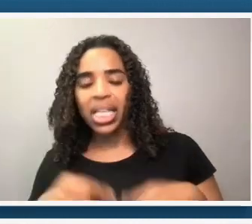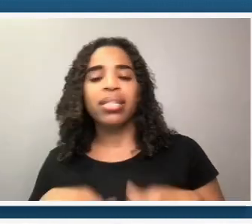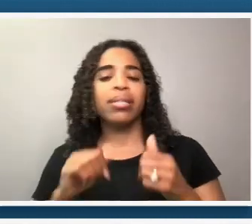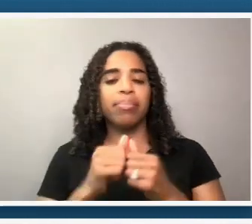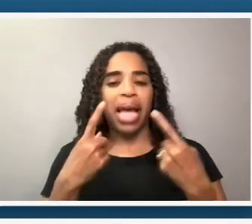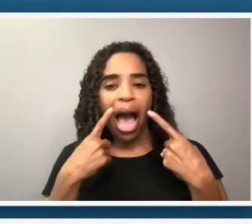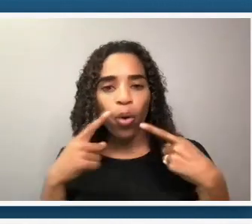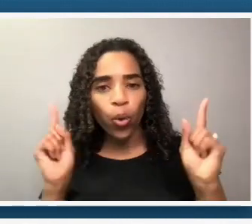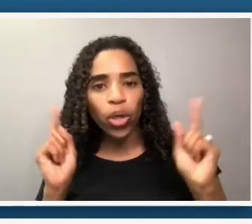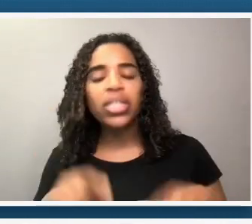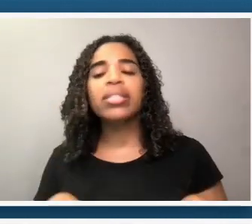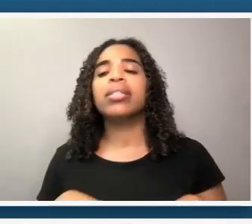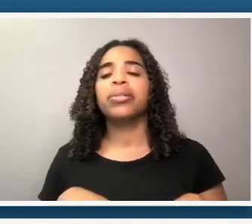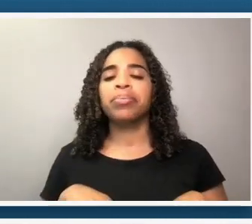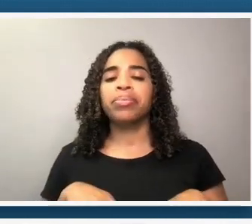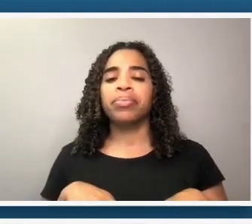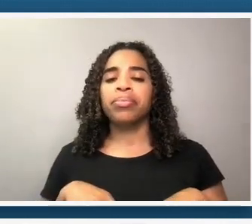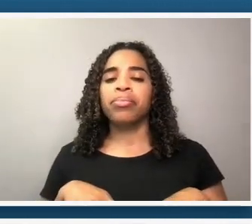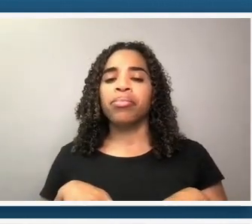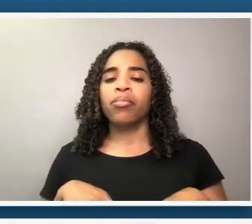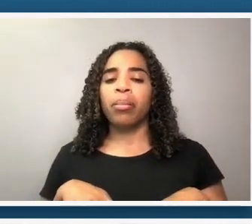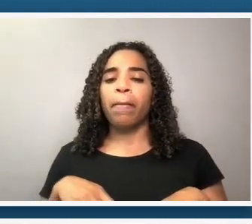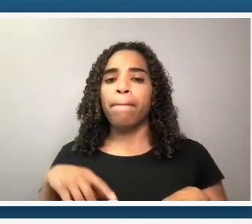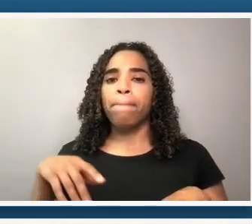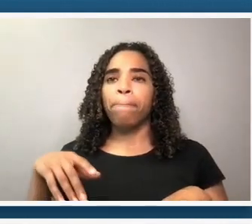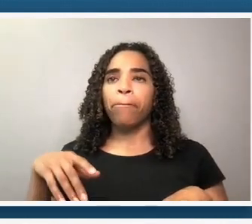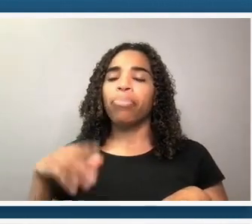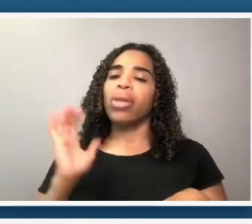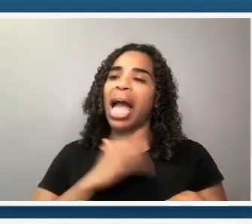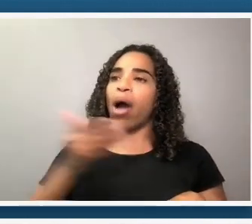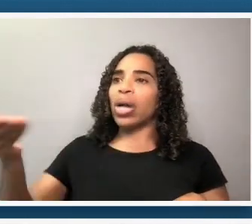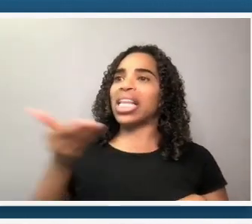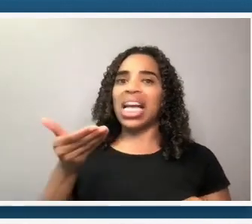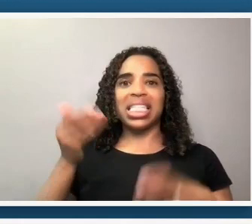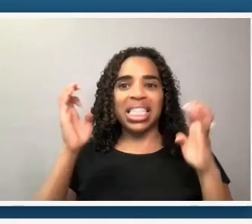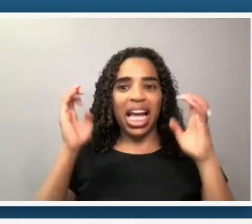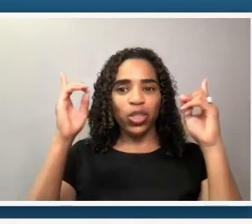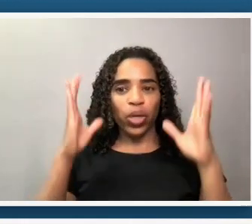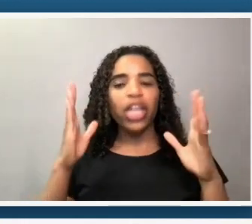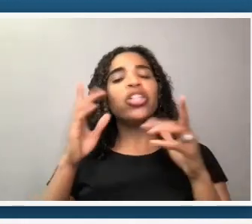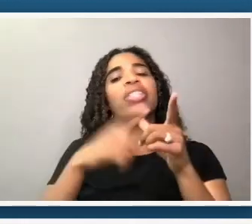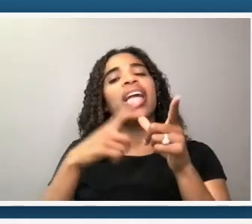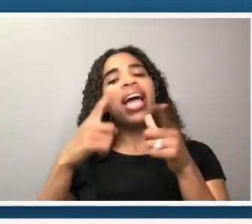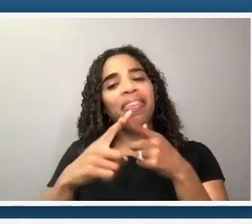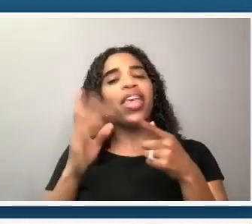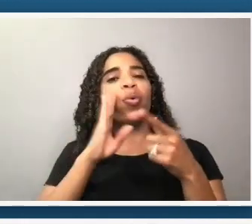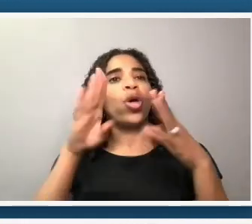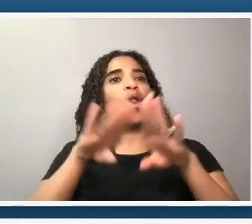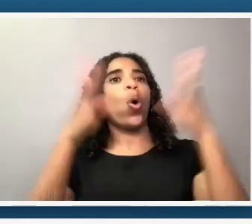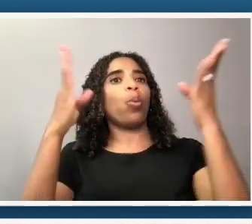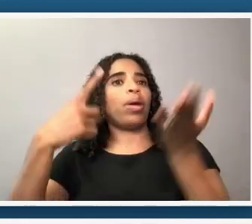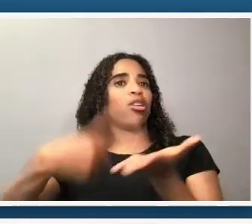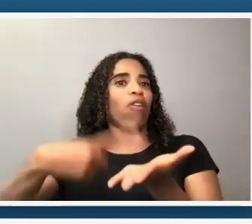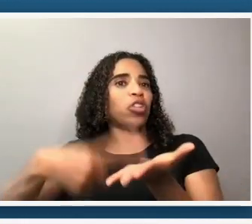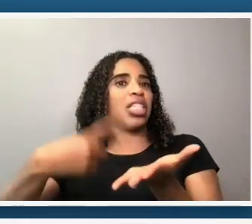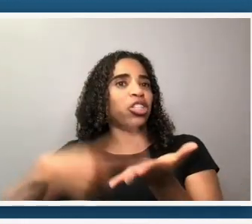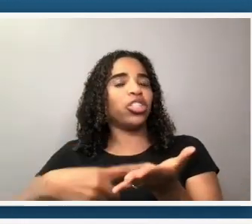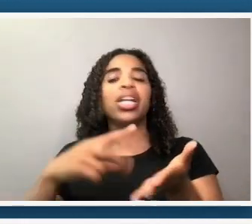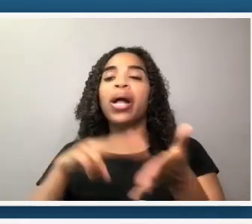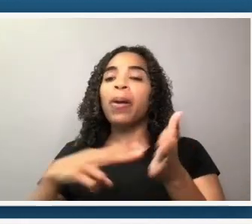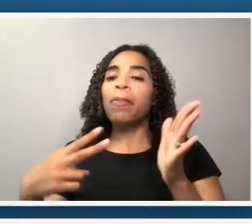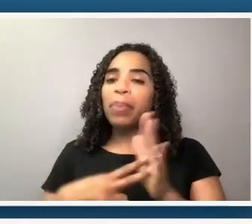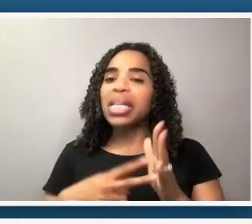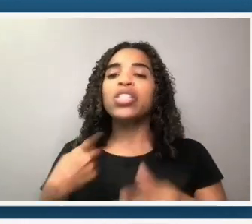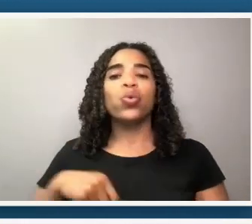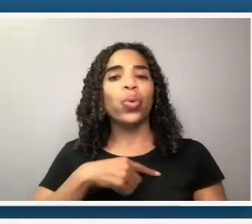a conversation with our guest educators, and then we'll end with an open conversation where our guests and I will